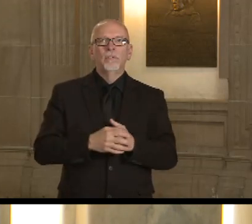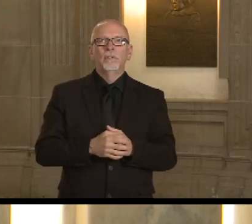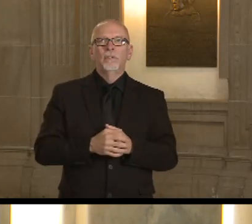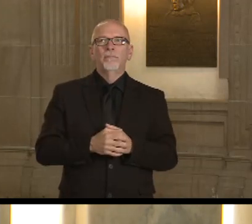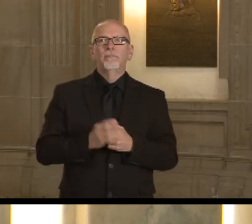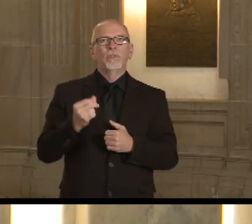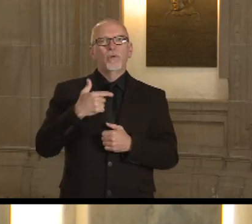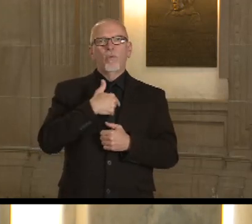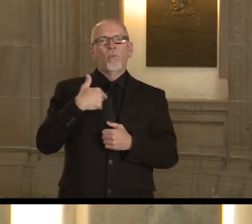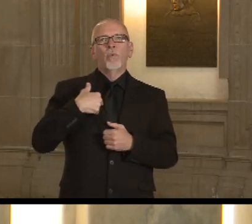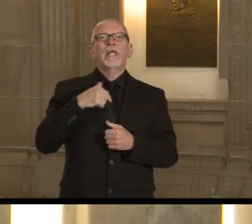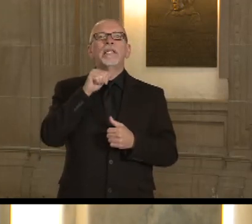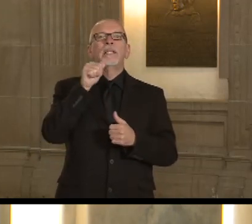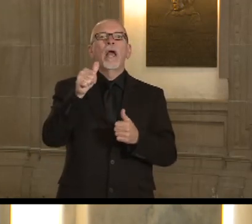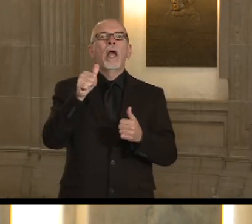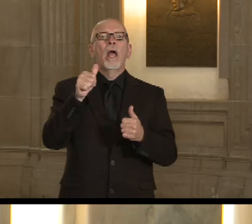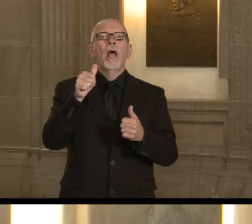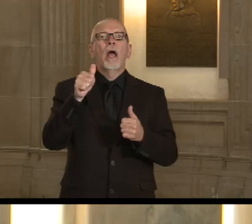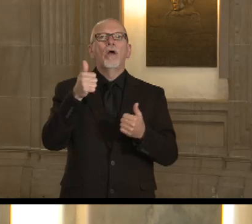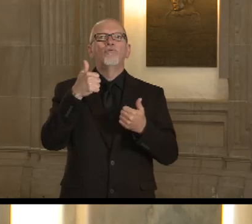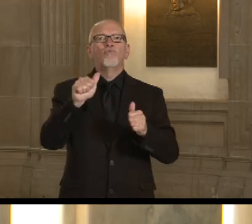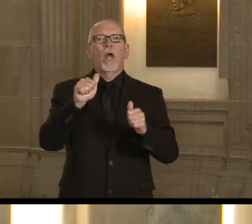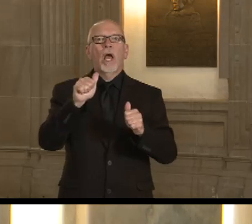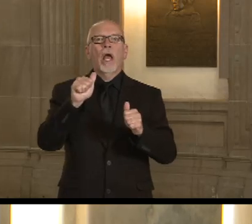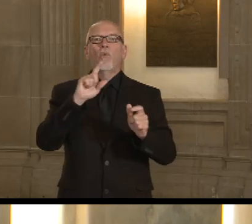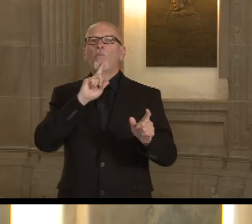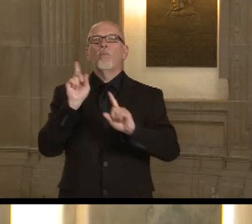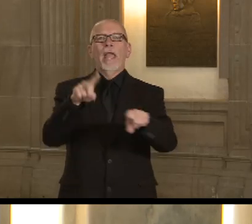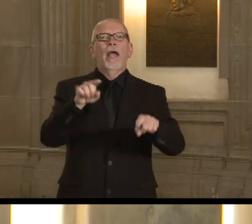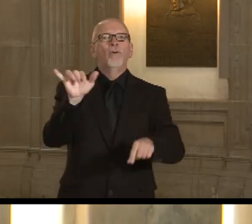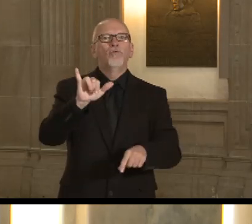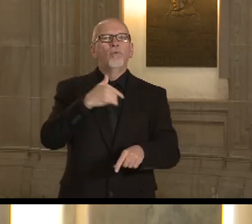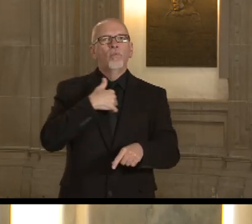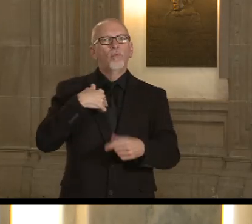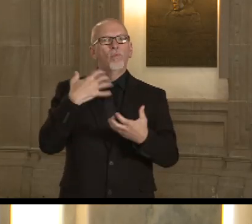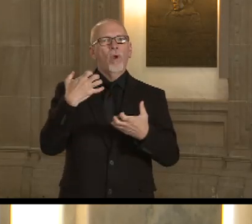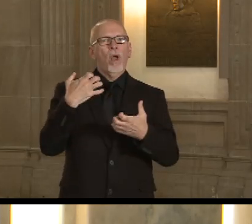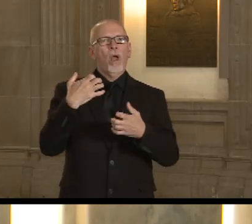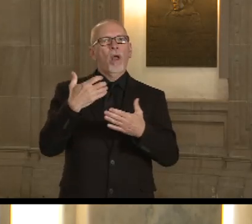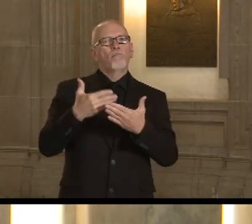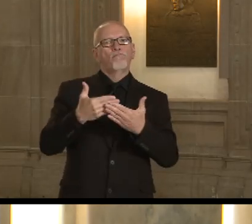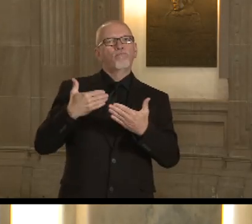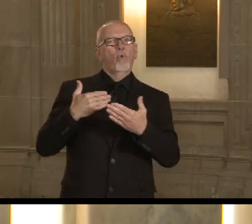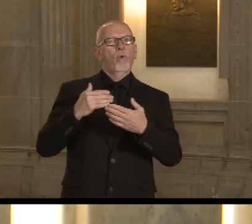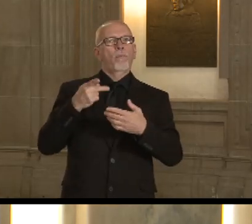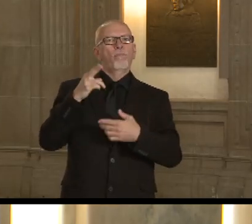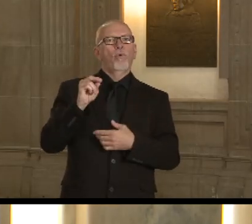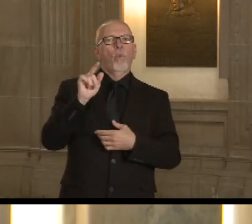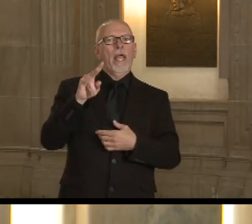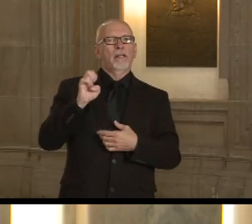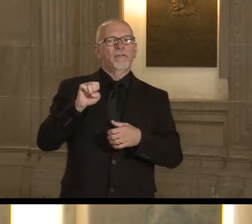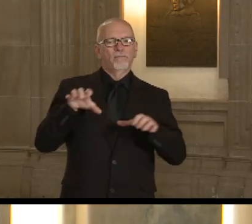And we seek not just to be reactionary, we seek to be proactive about this. When I